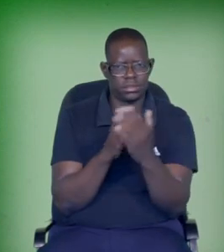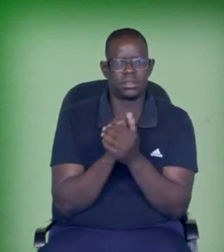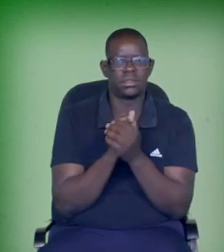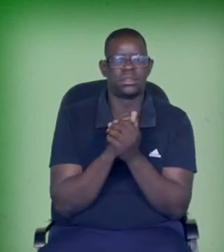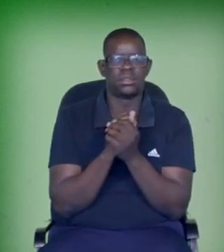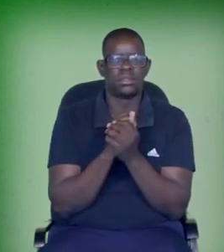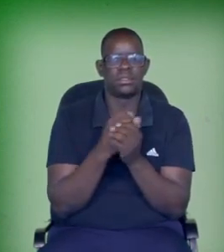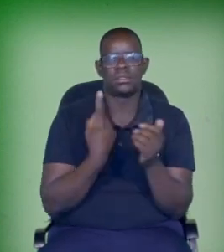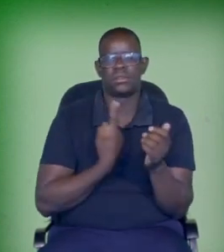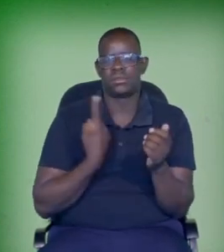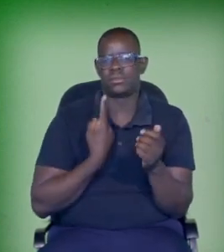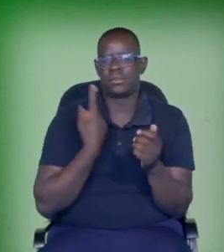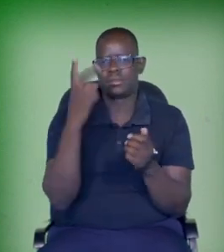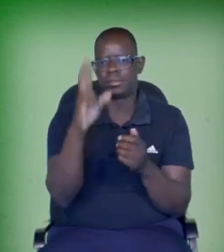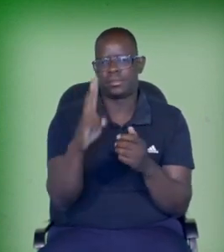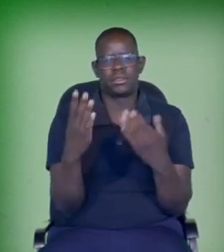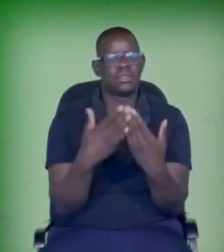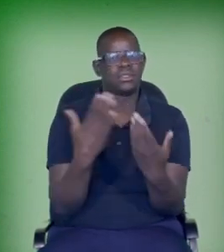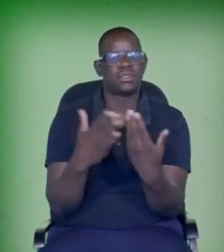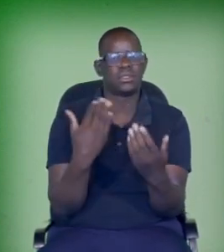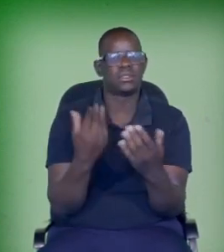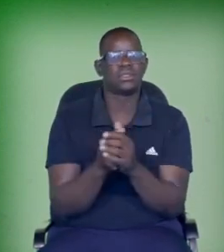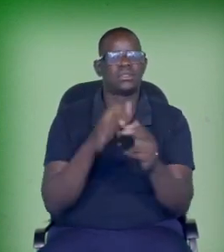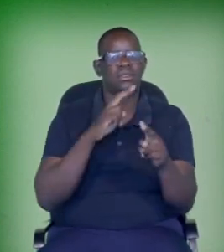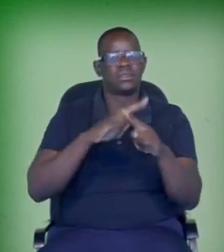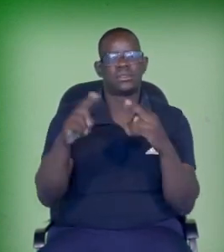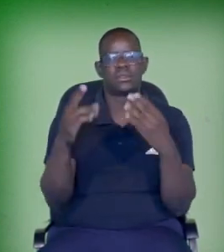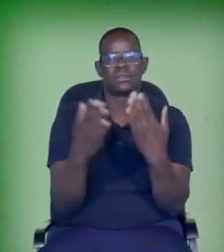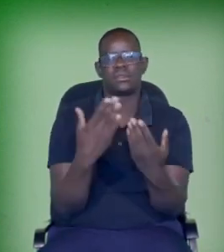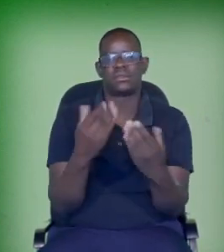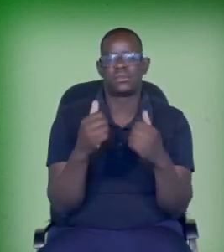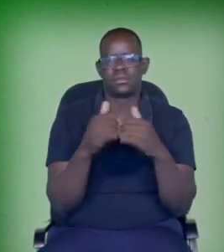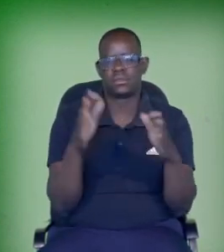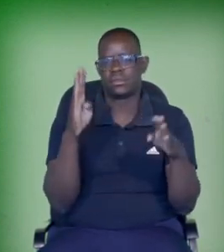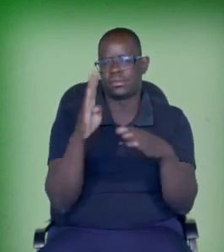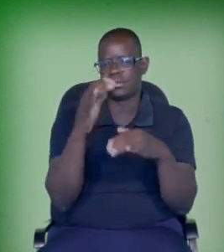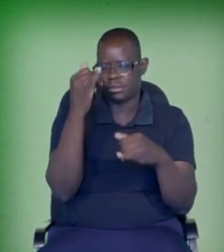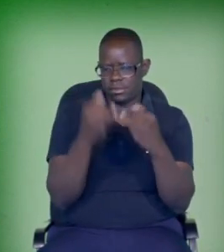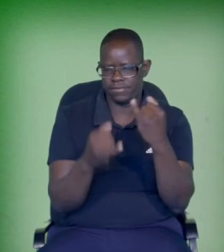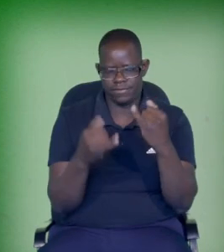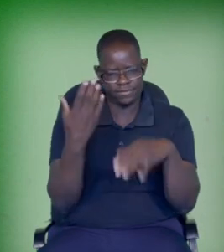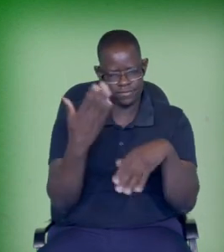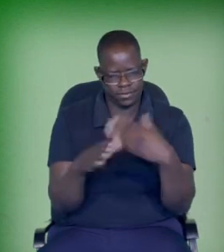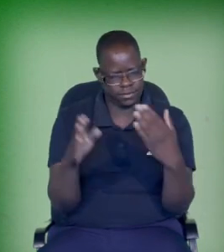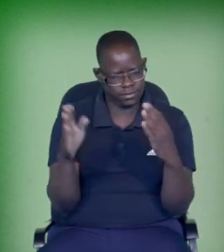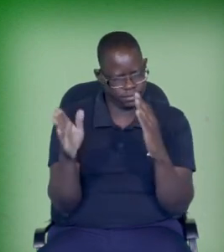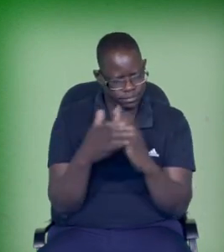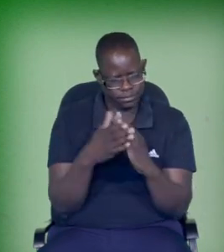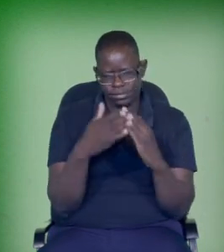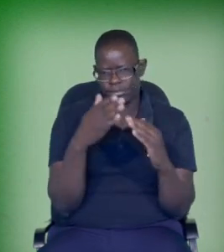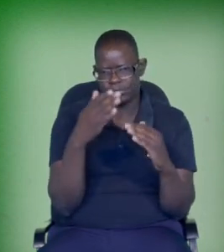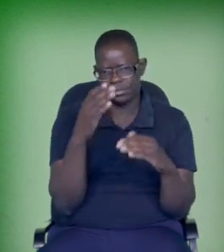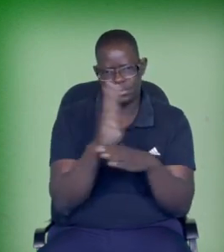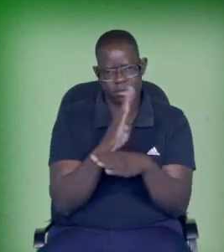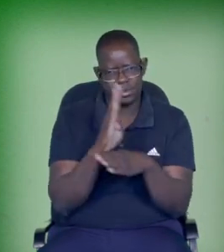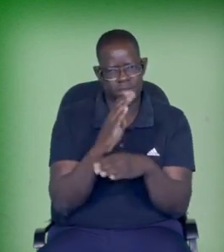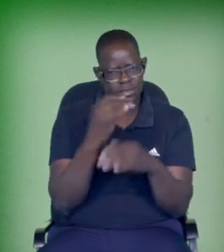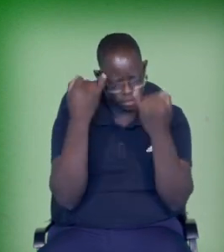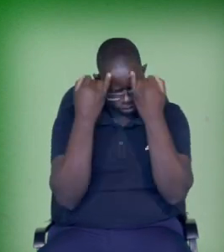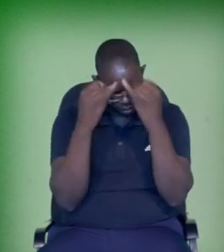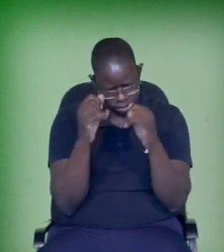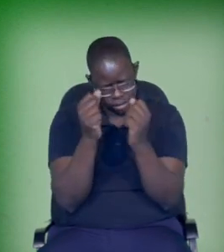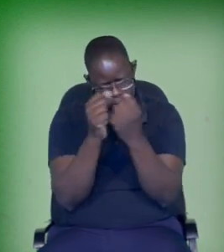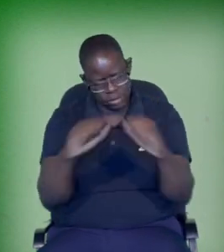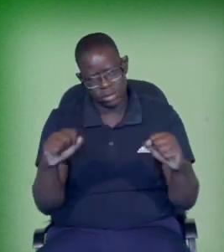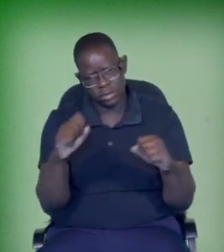trader or owner, it is simple, quick and cheap to start and end the business. The owner can make decisions quickly as